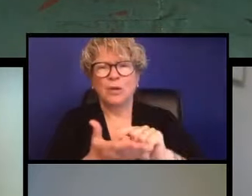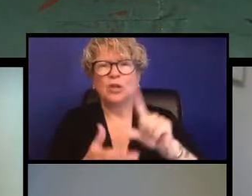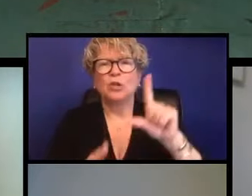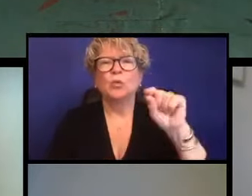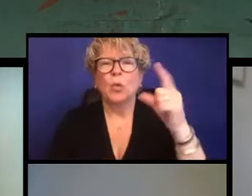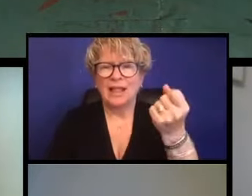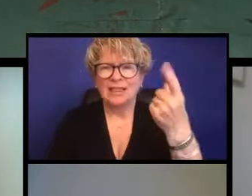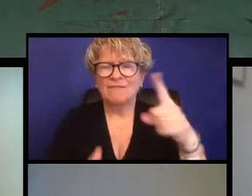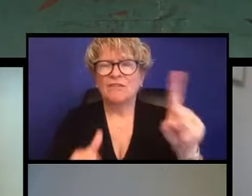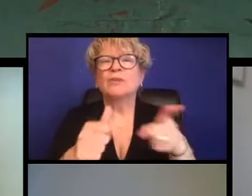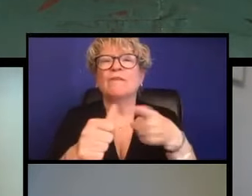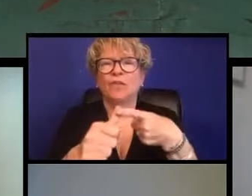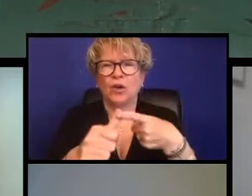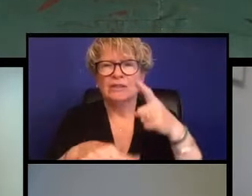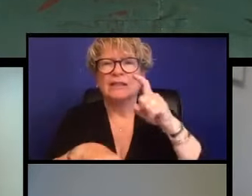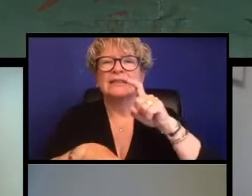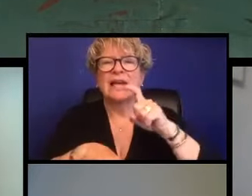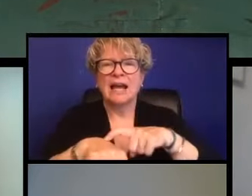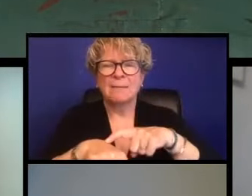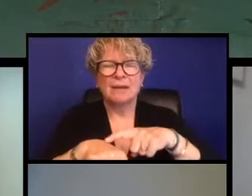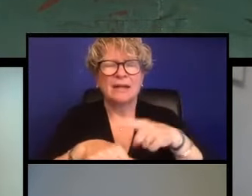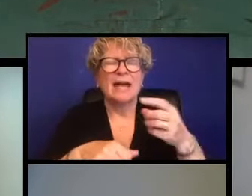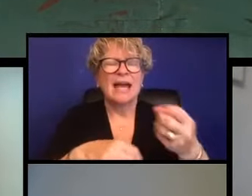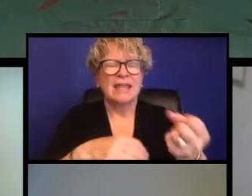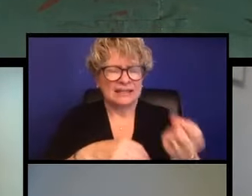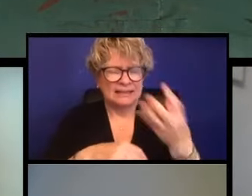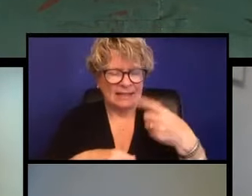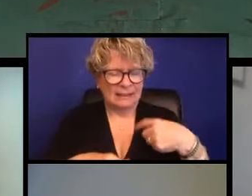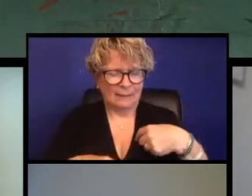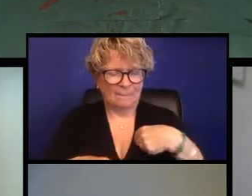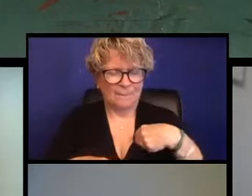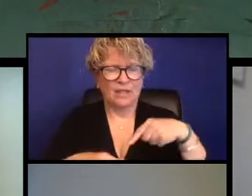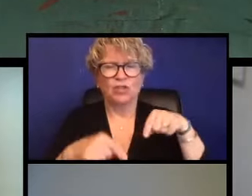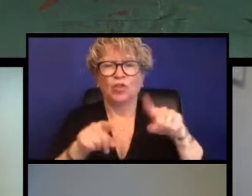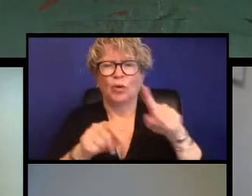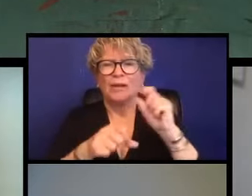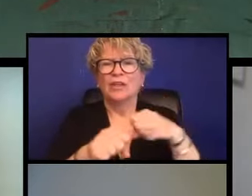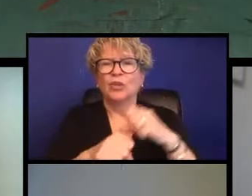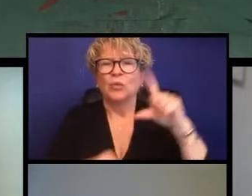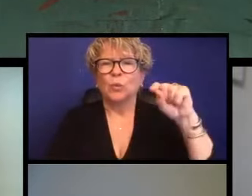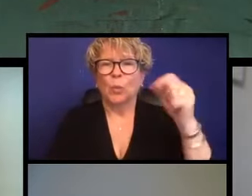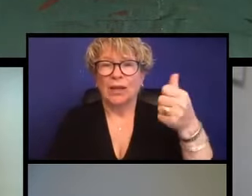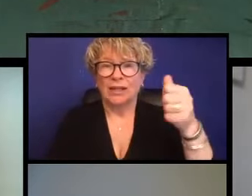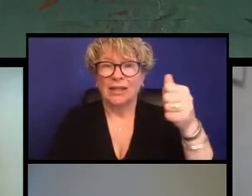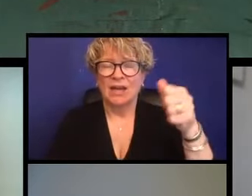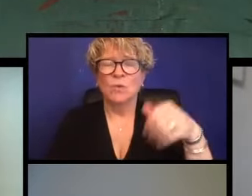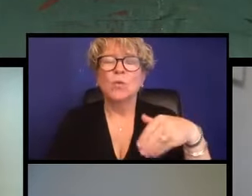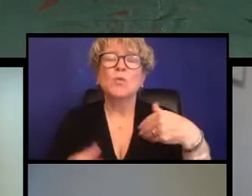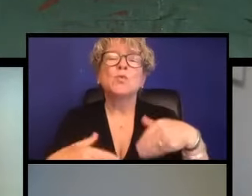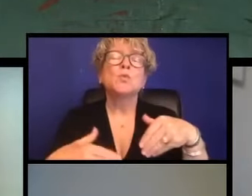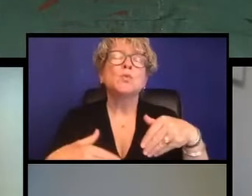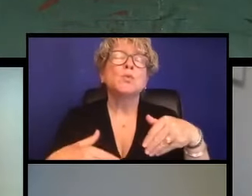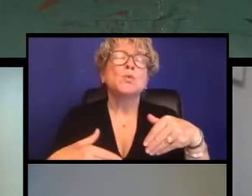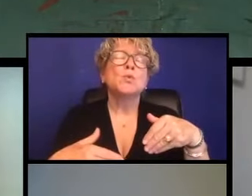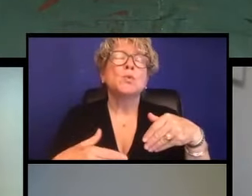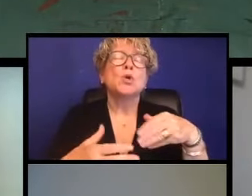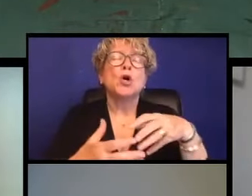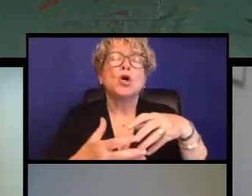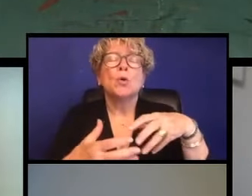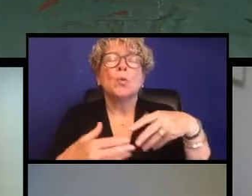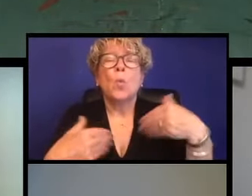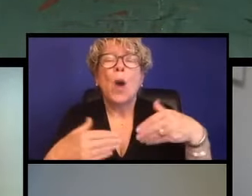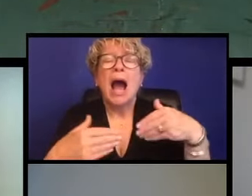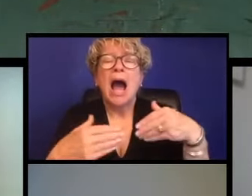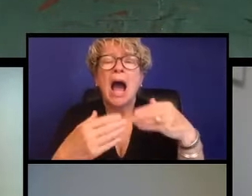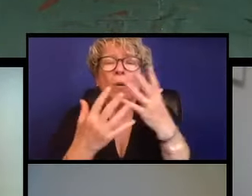so I think they sent it to me in 2010. Incredibly lush, rich fantasy world, if you're not familiar with